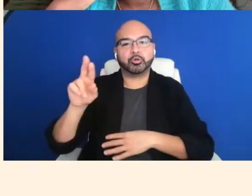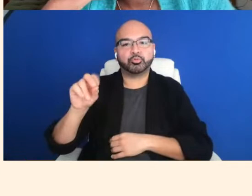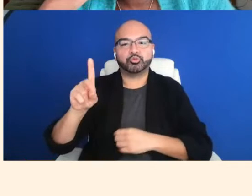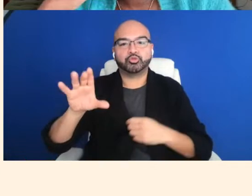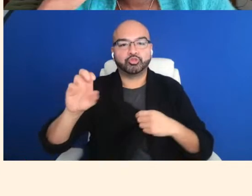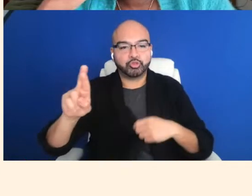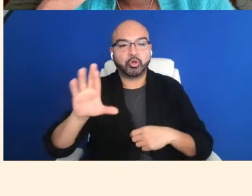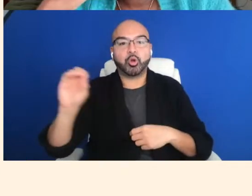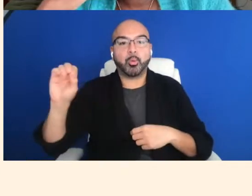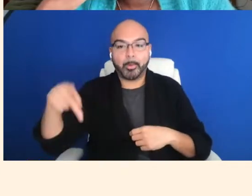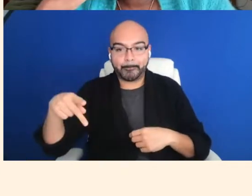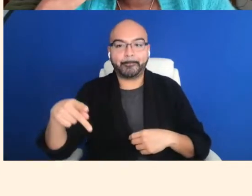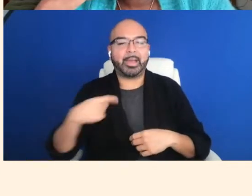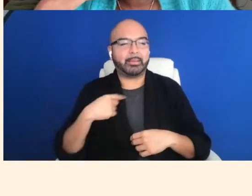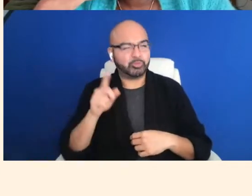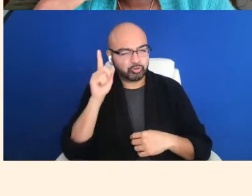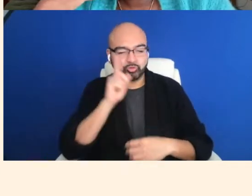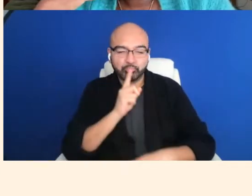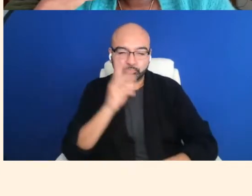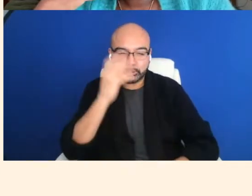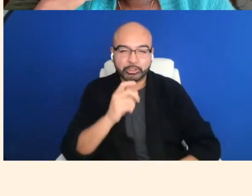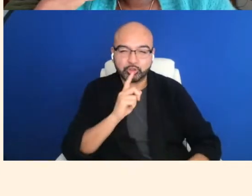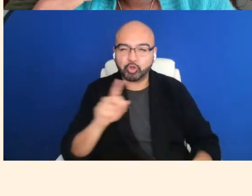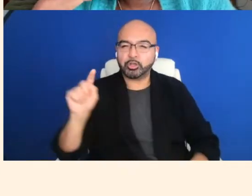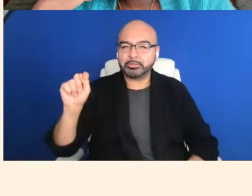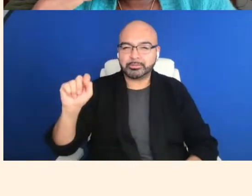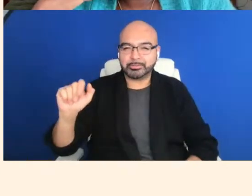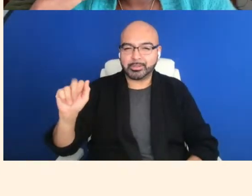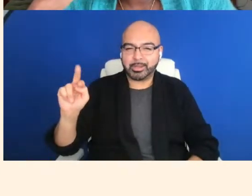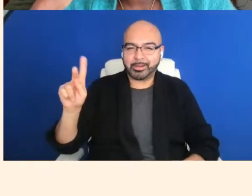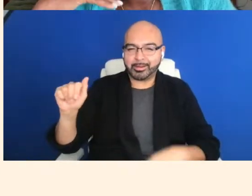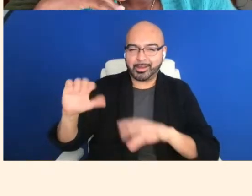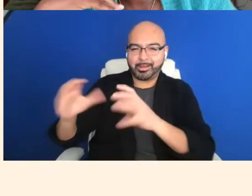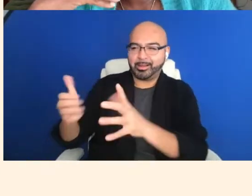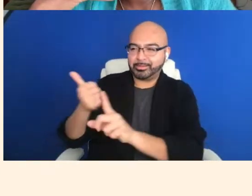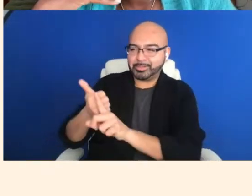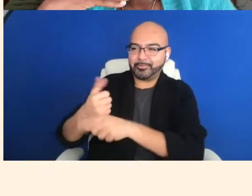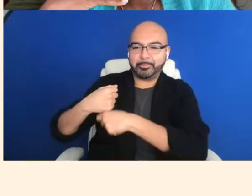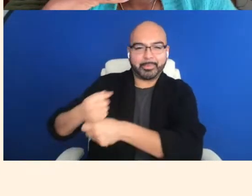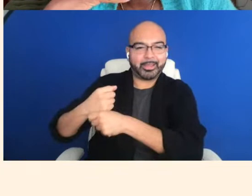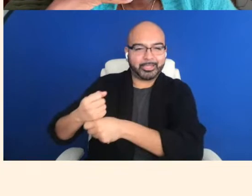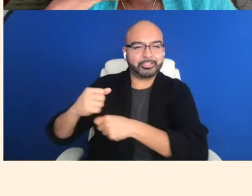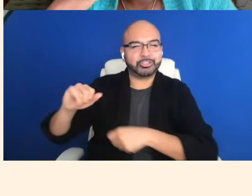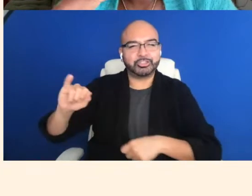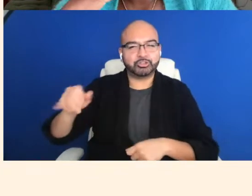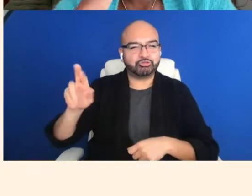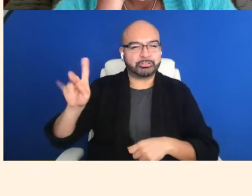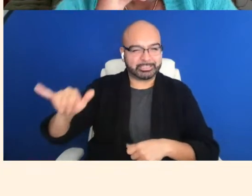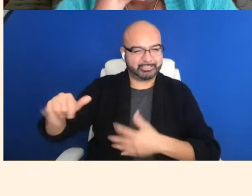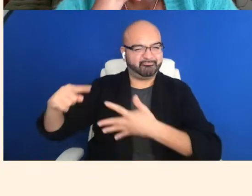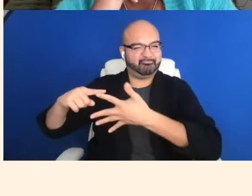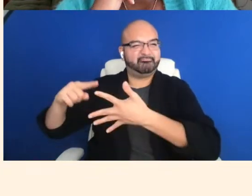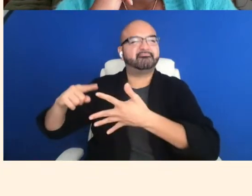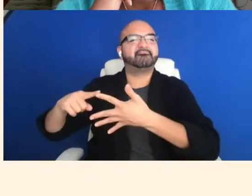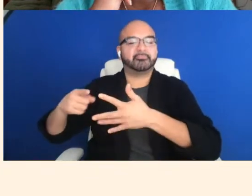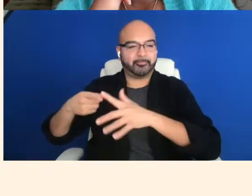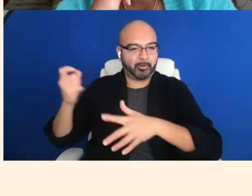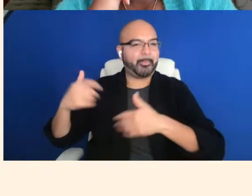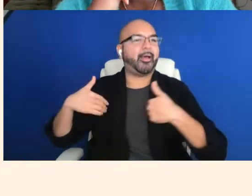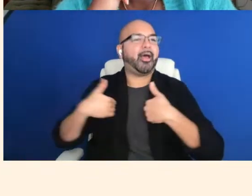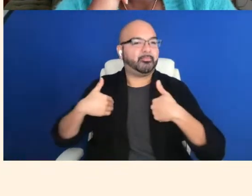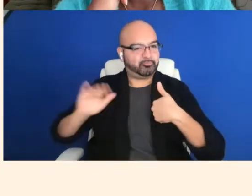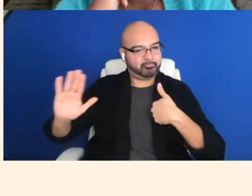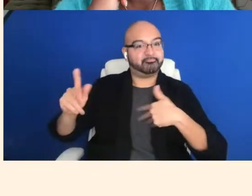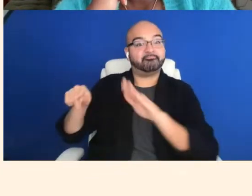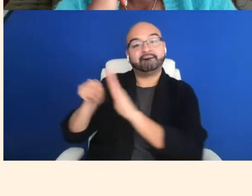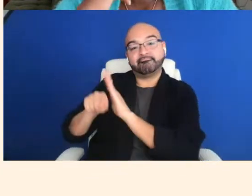Tonka produces jerky and other food products from the animal life that they have